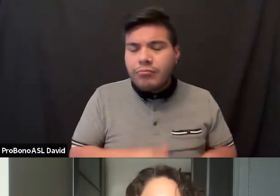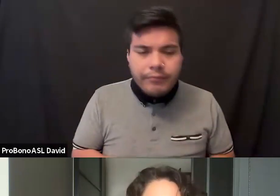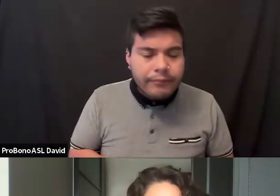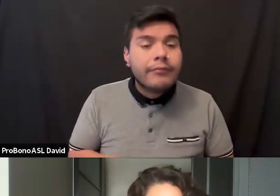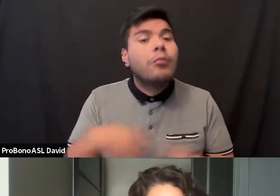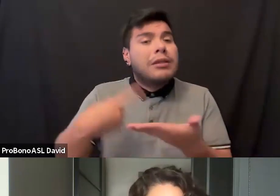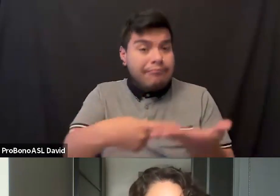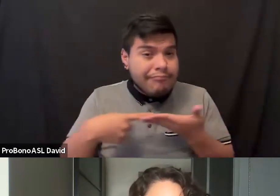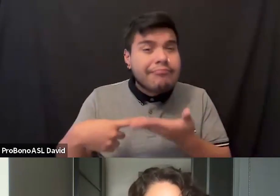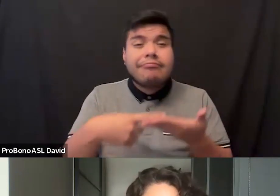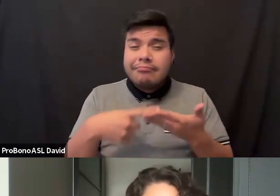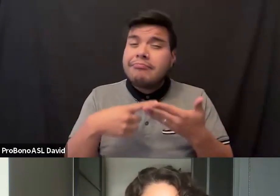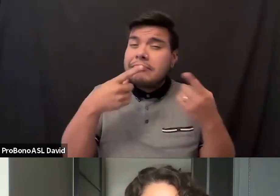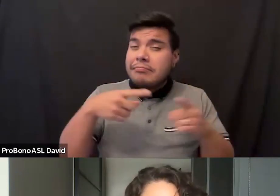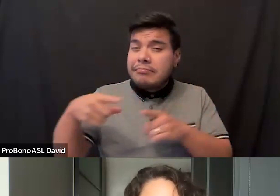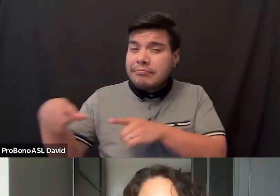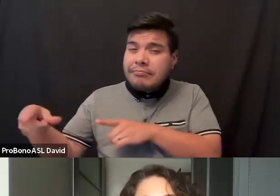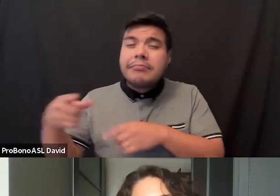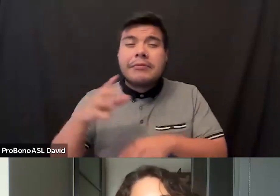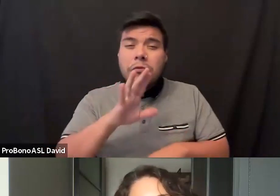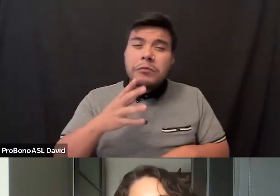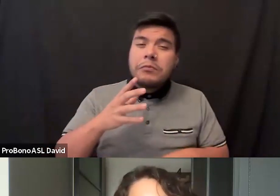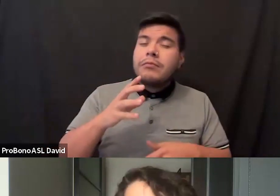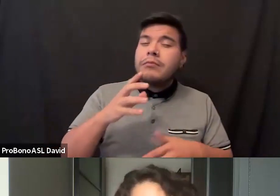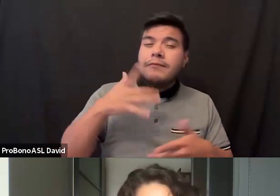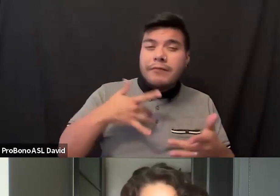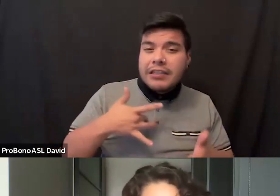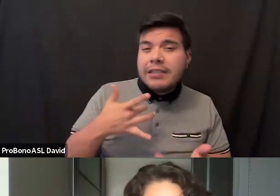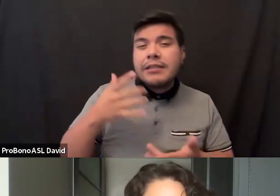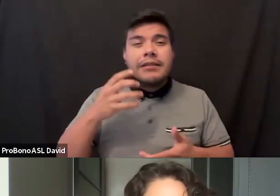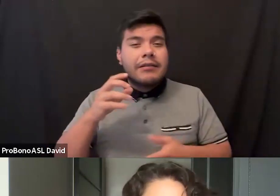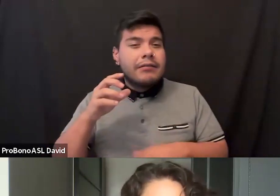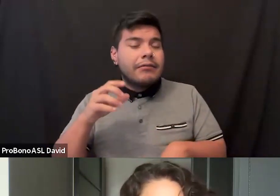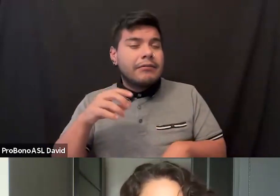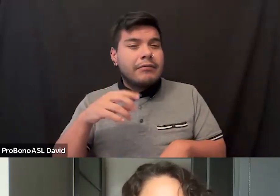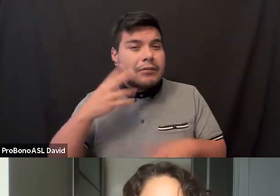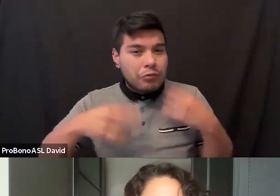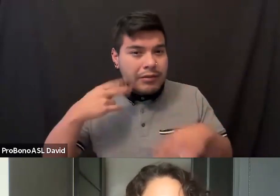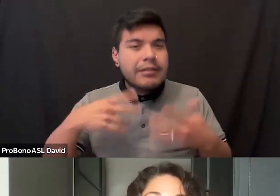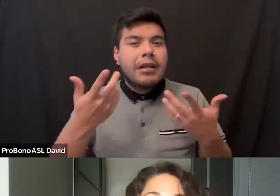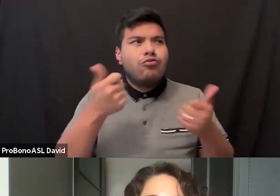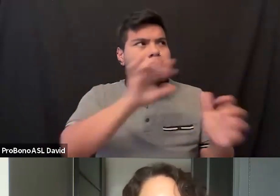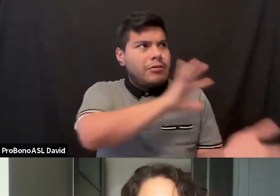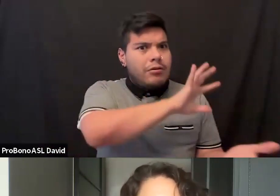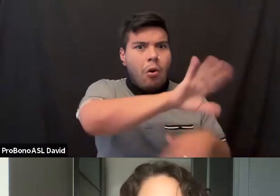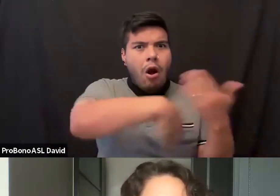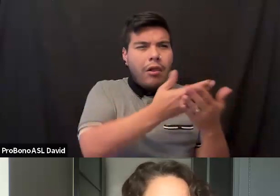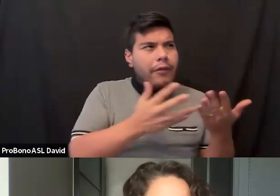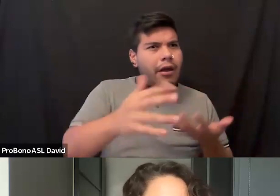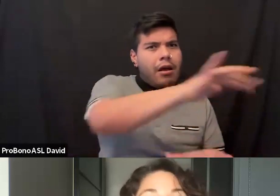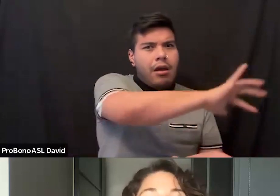the situations and feelings they had, and I was trying to translate into cinematography and using the